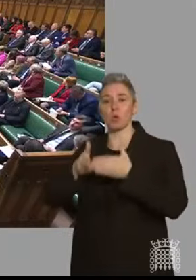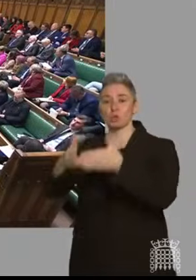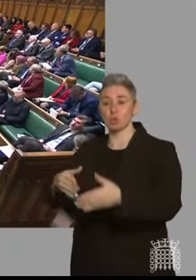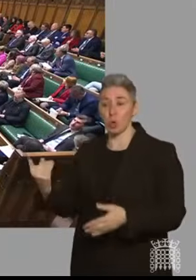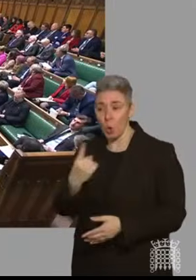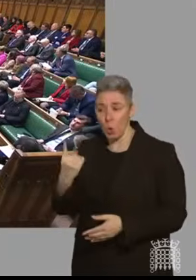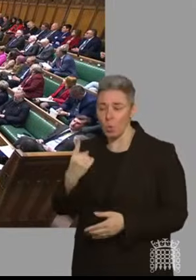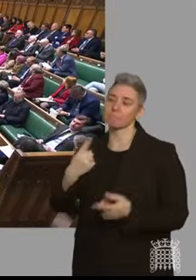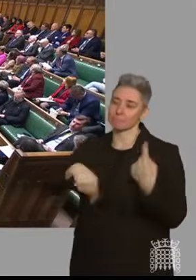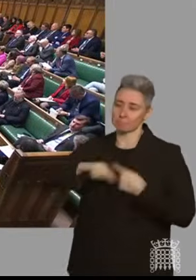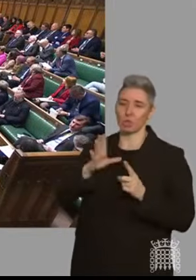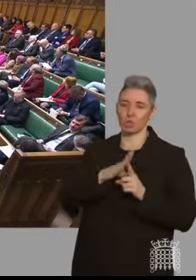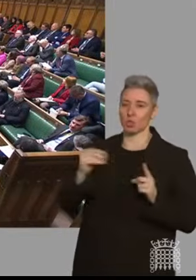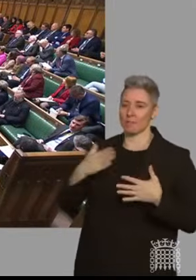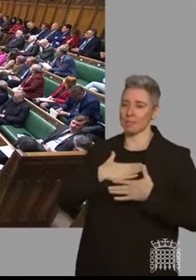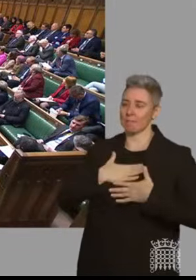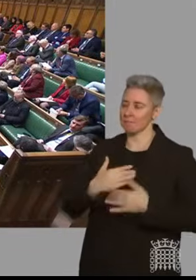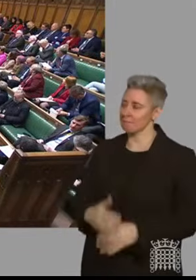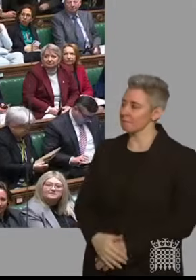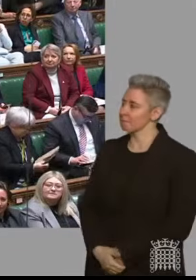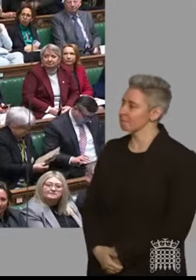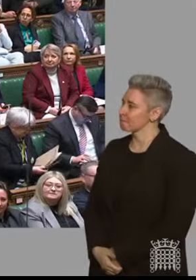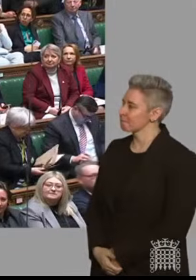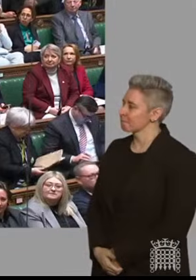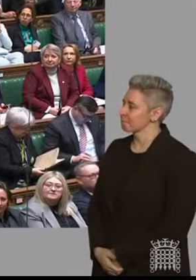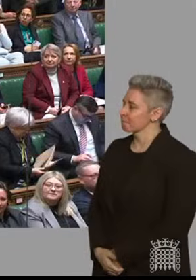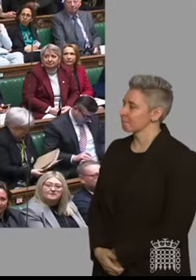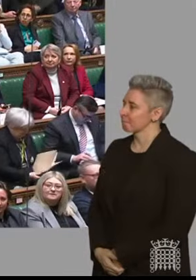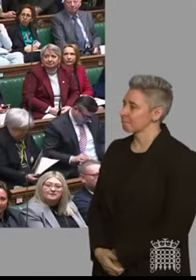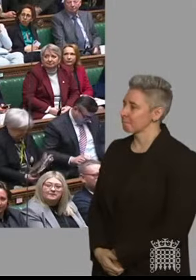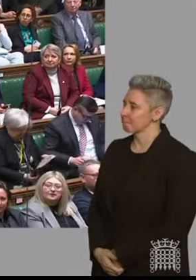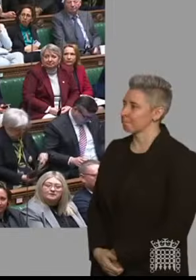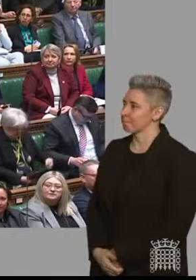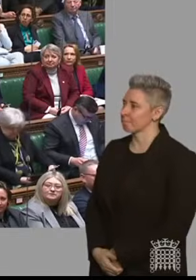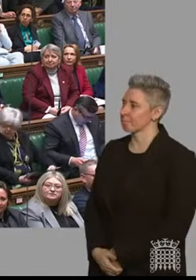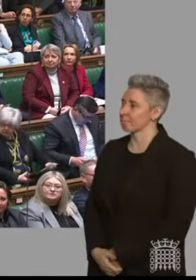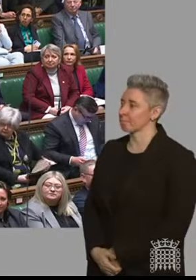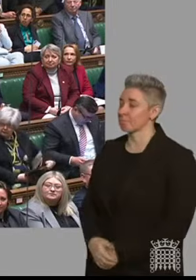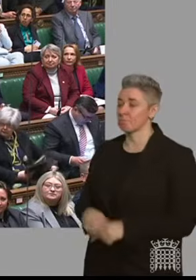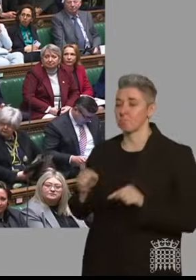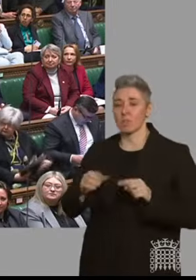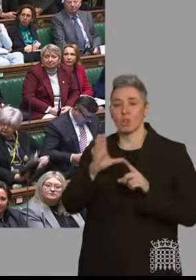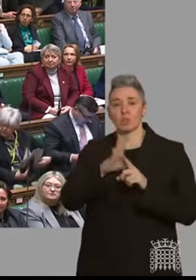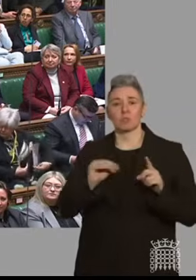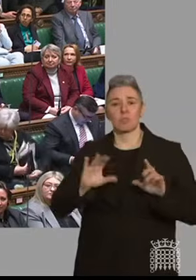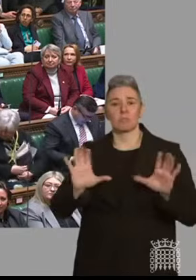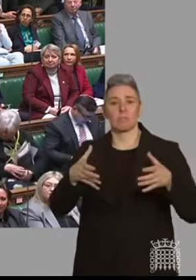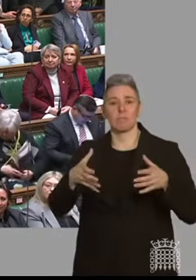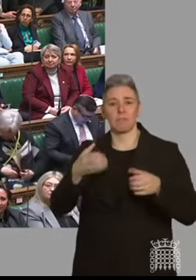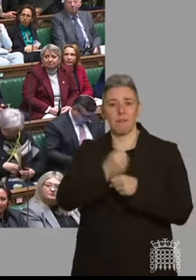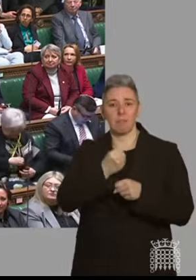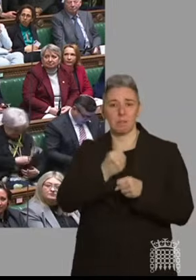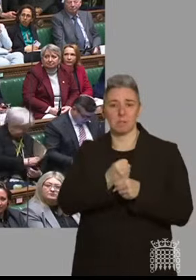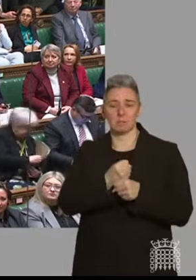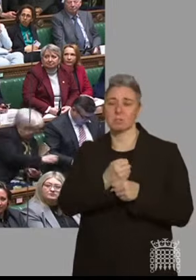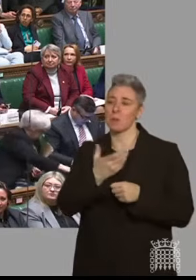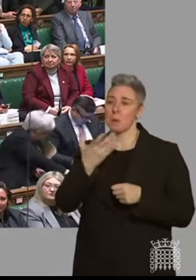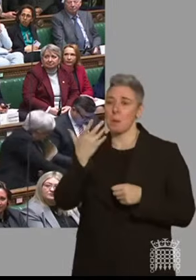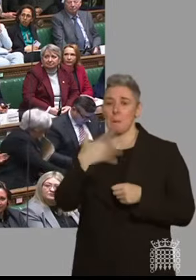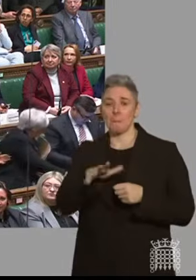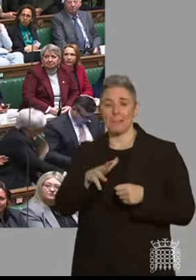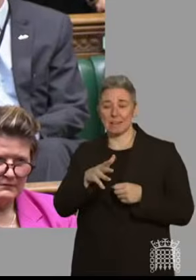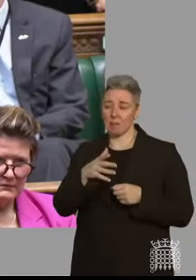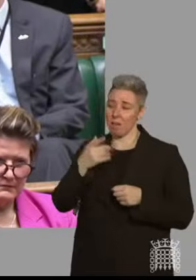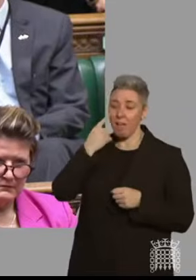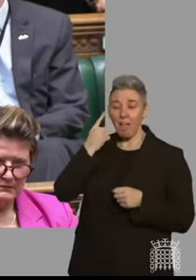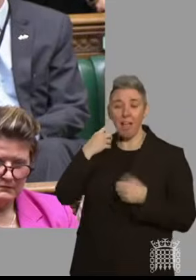this Conservative government's watch, Thames Water have dumped over 72 billion litres of sewage into London's rivers,